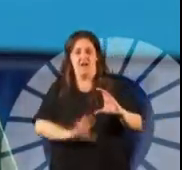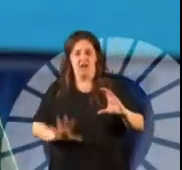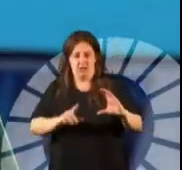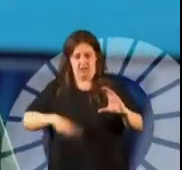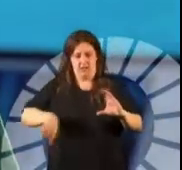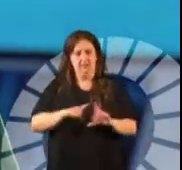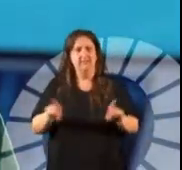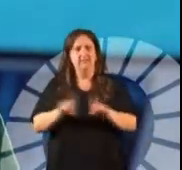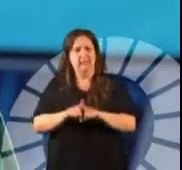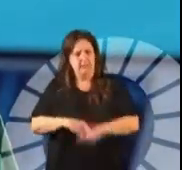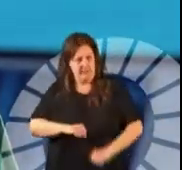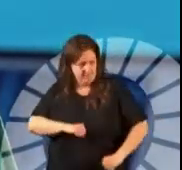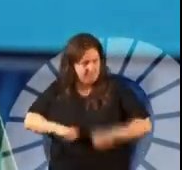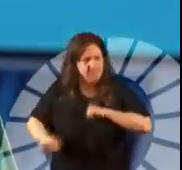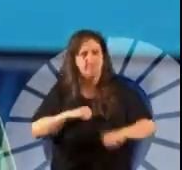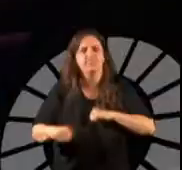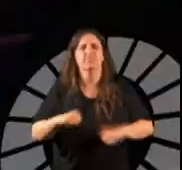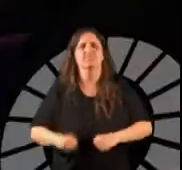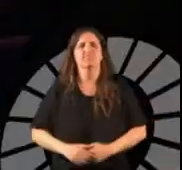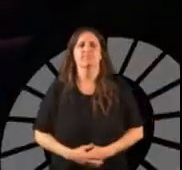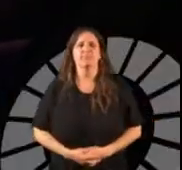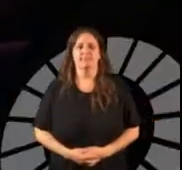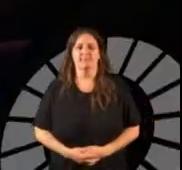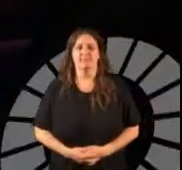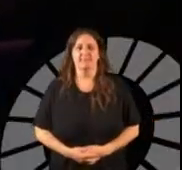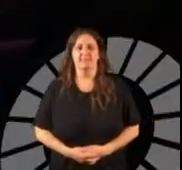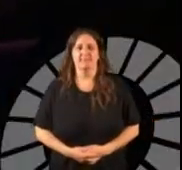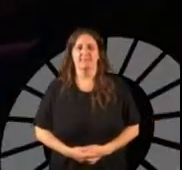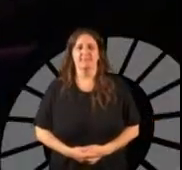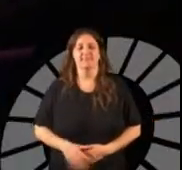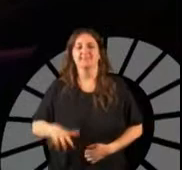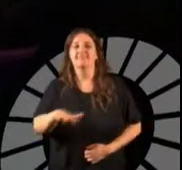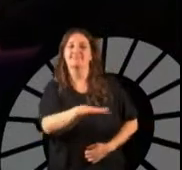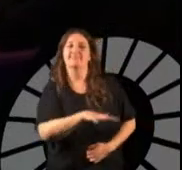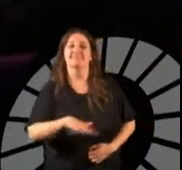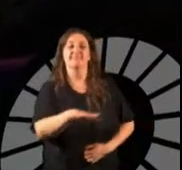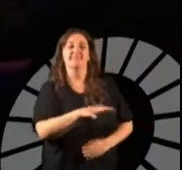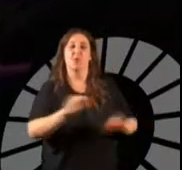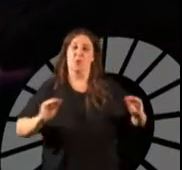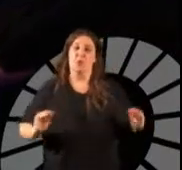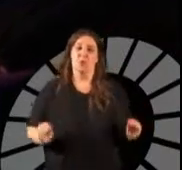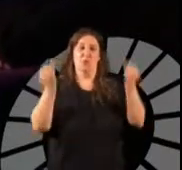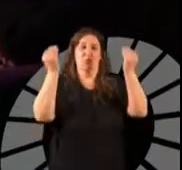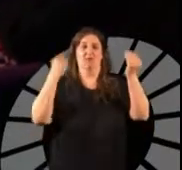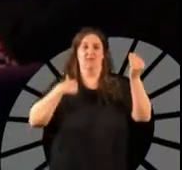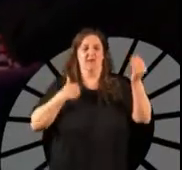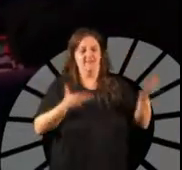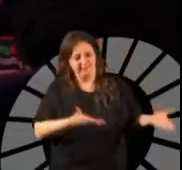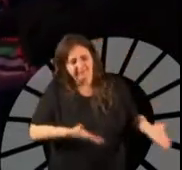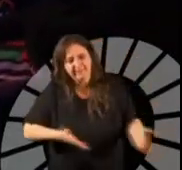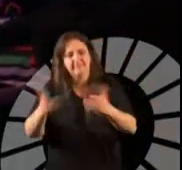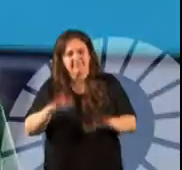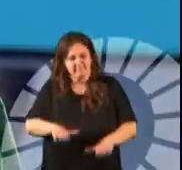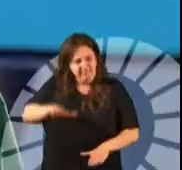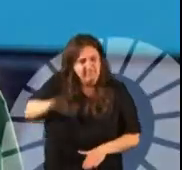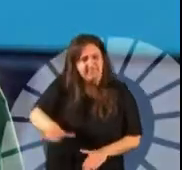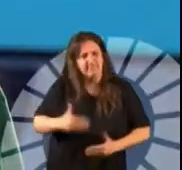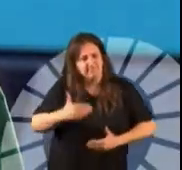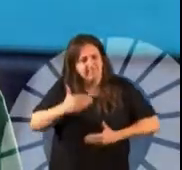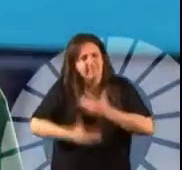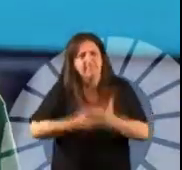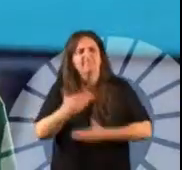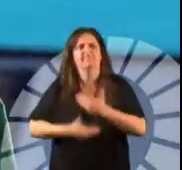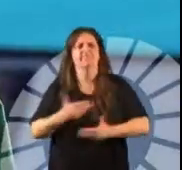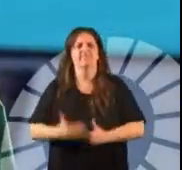advocacy, have put their foot forward. And philanthropists and private sector and